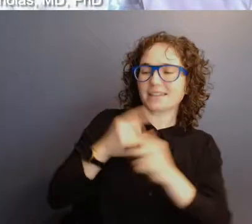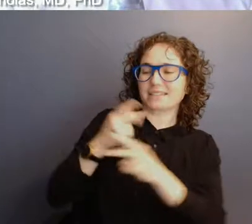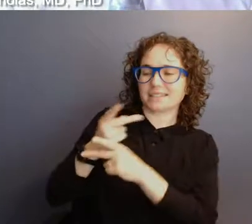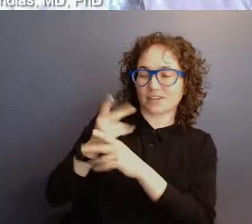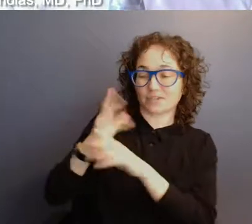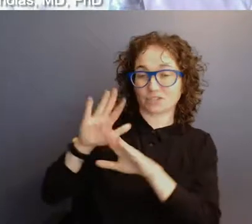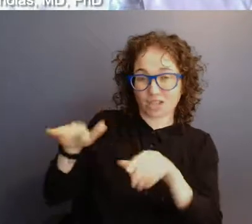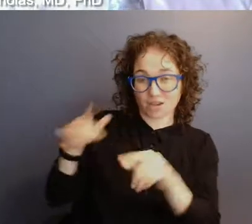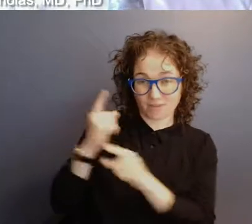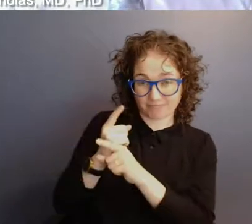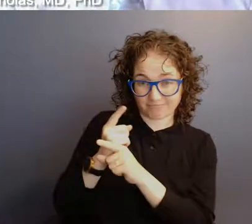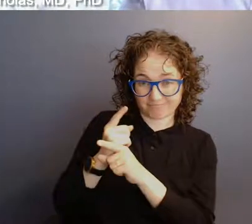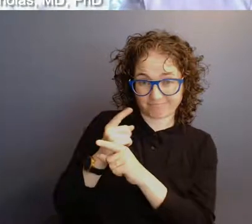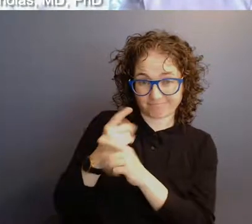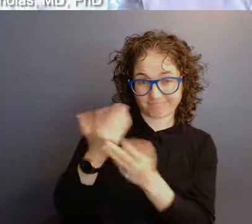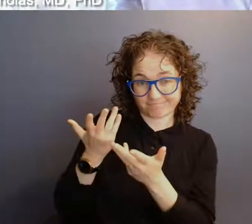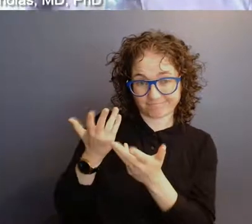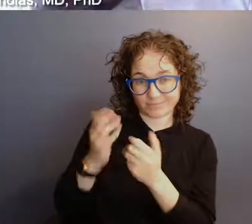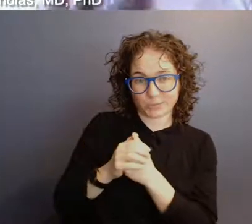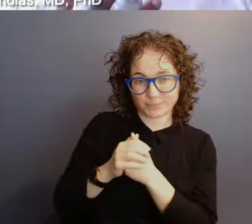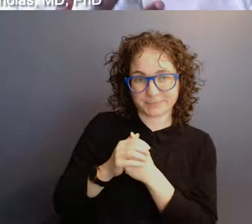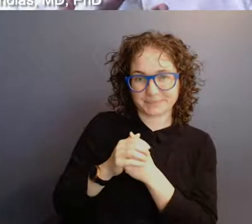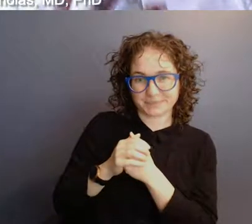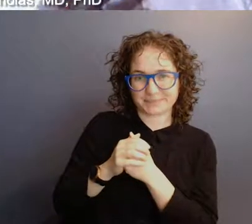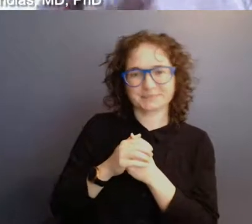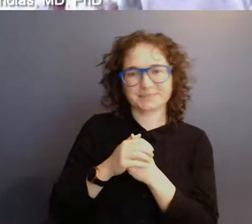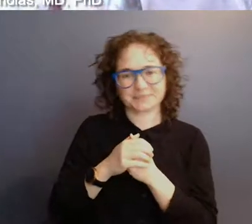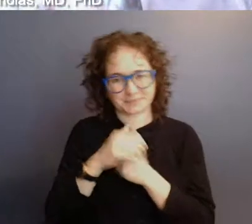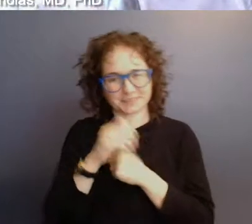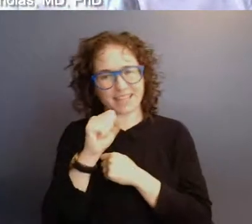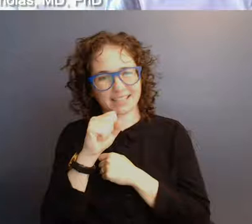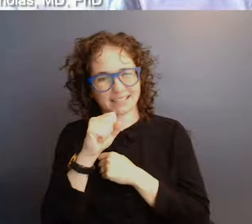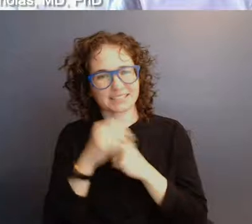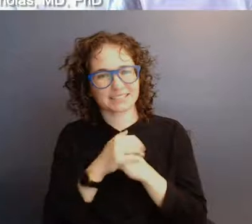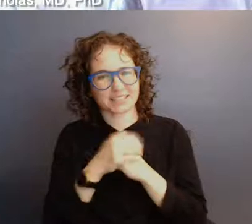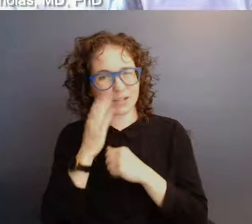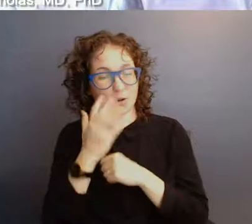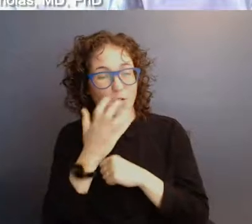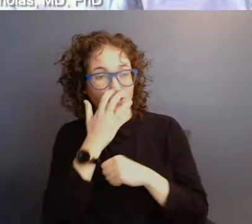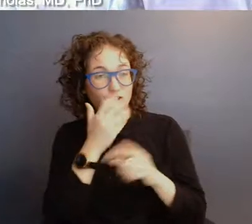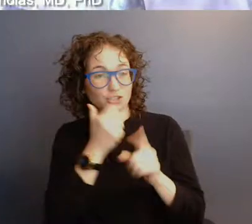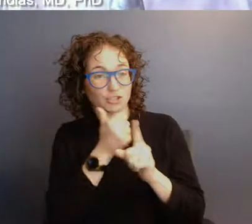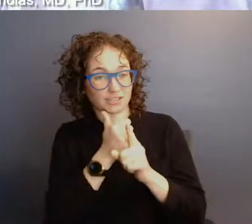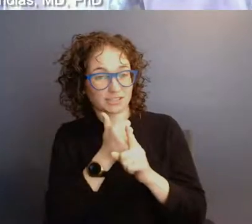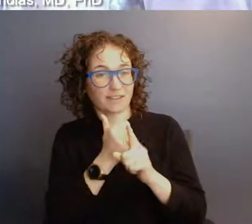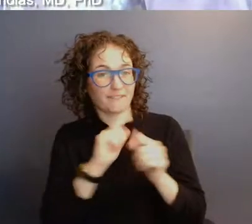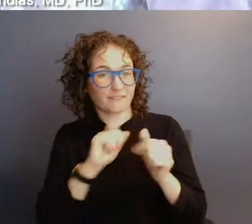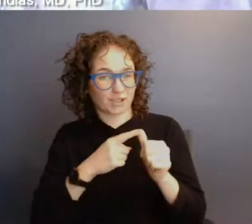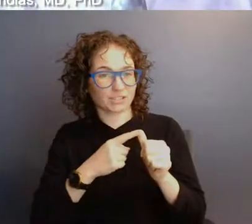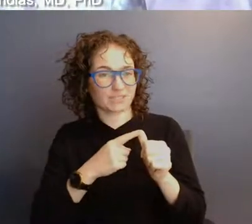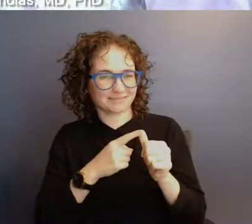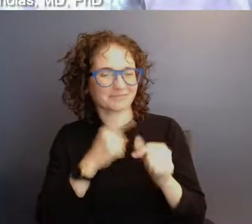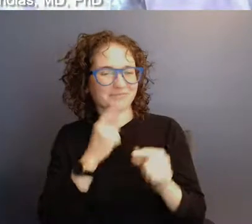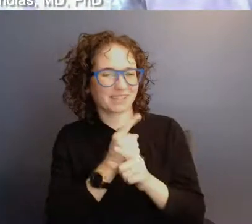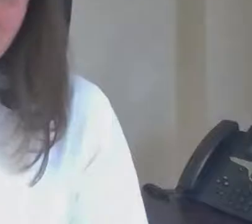right? So, yes. Okay. We're putting the oxygen mask on ourselves another question. Sure. Right, right. So